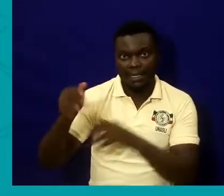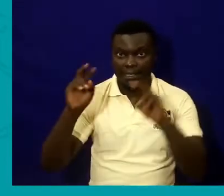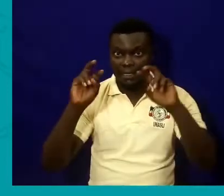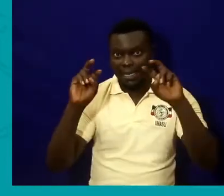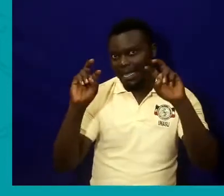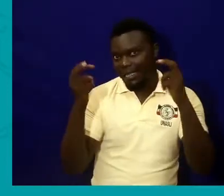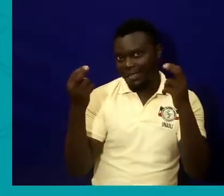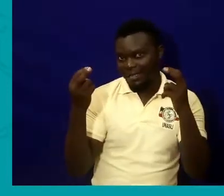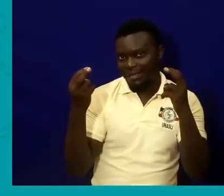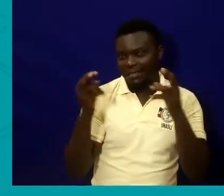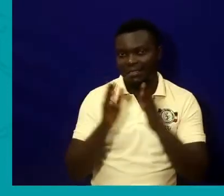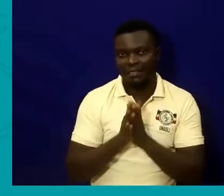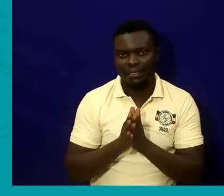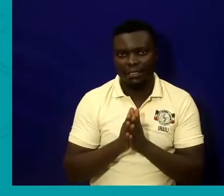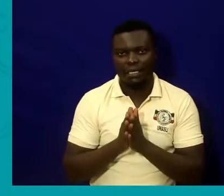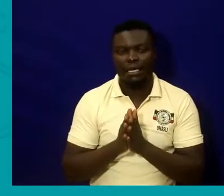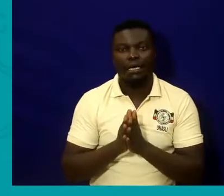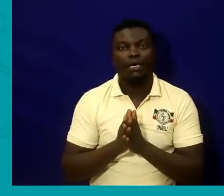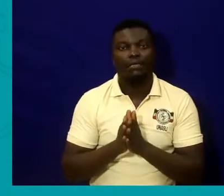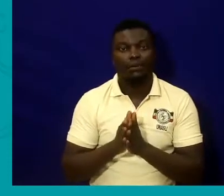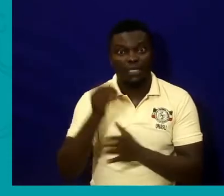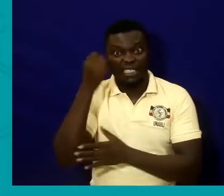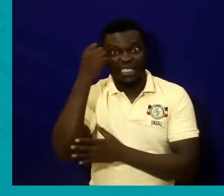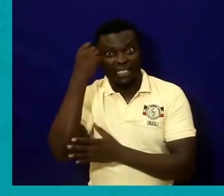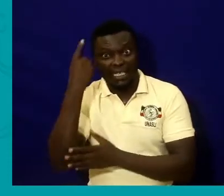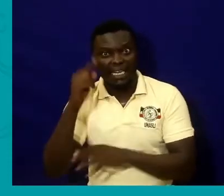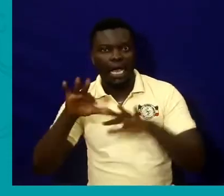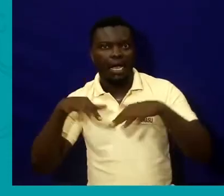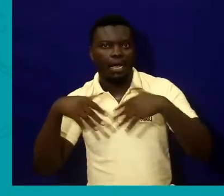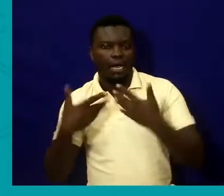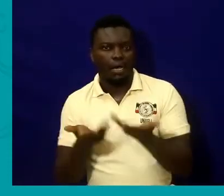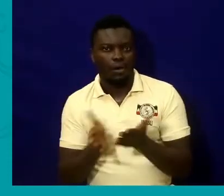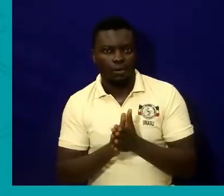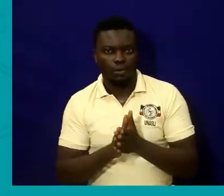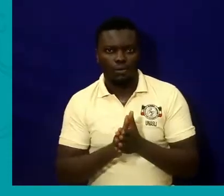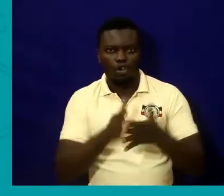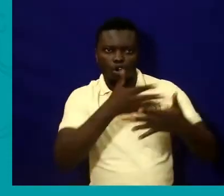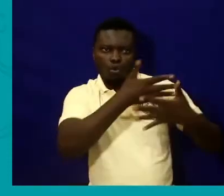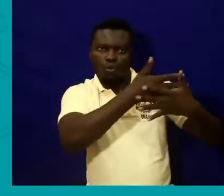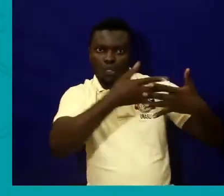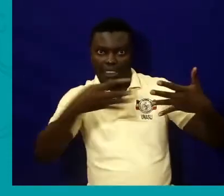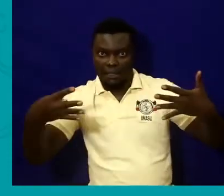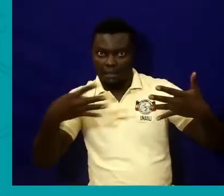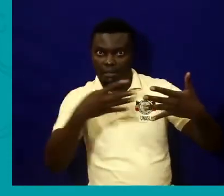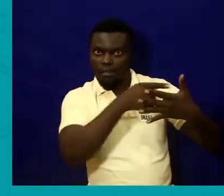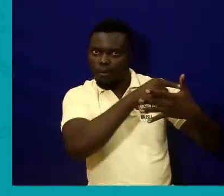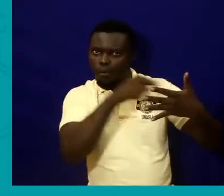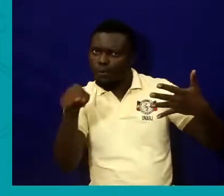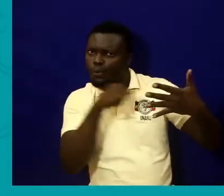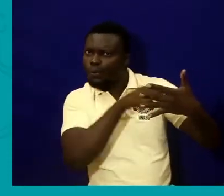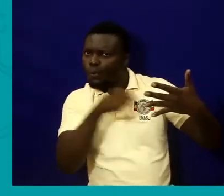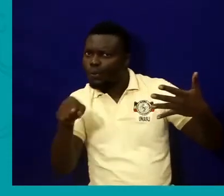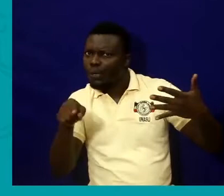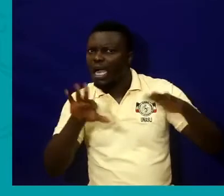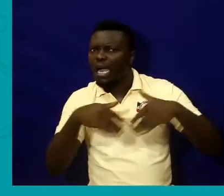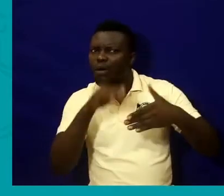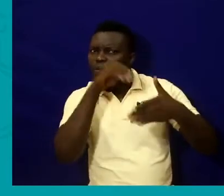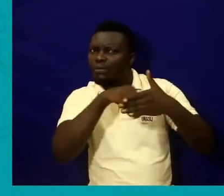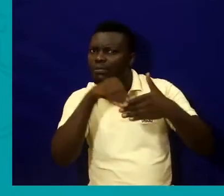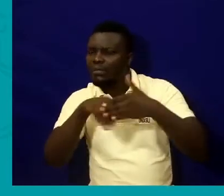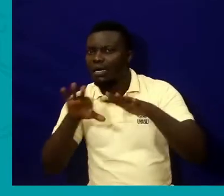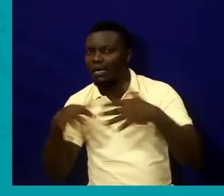In the next lesson, we shall understand how the horizontal rows